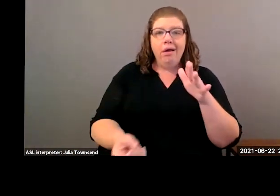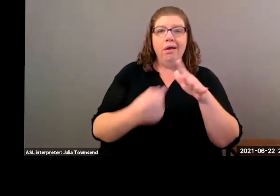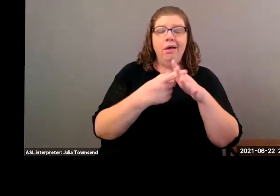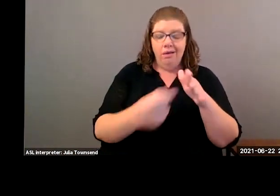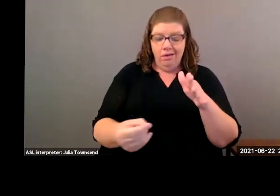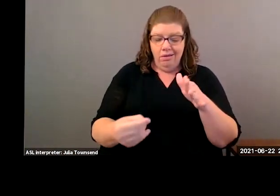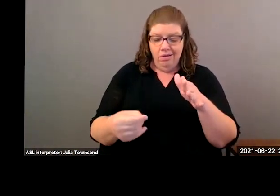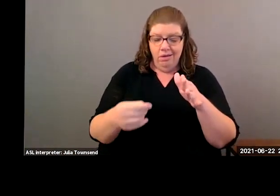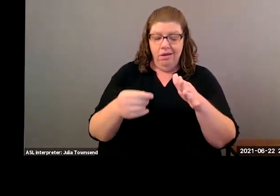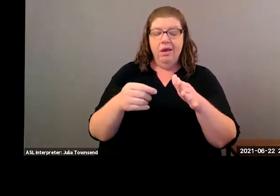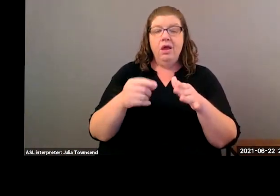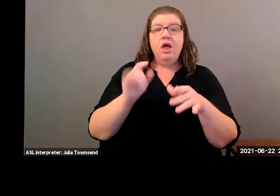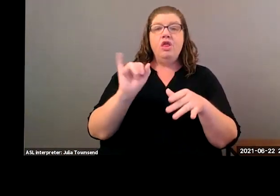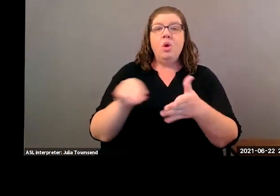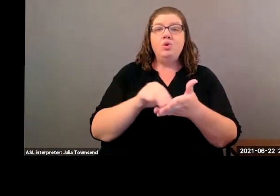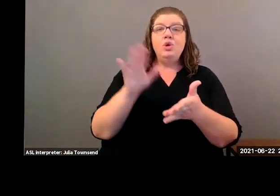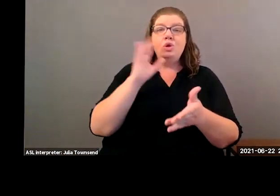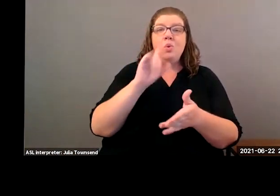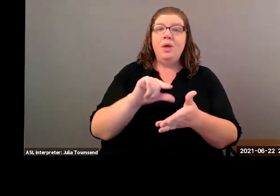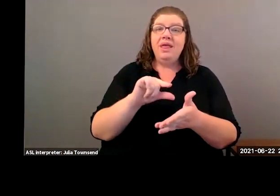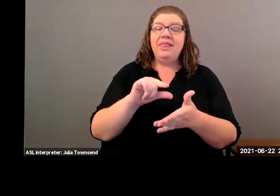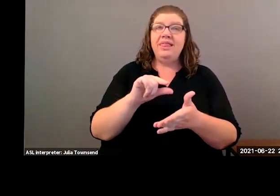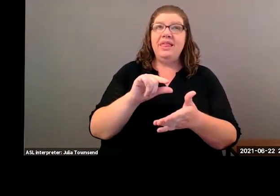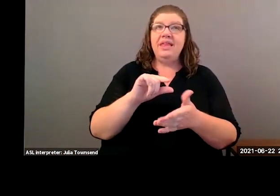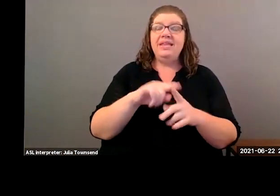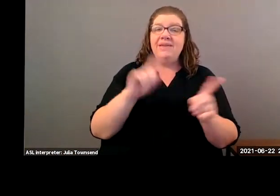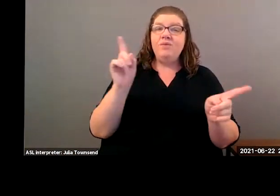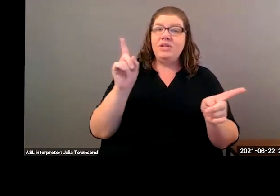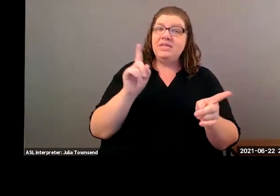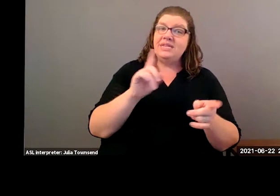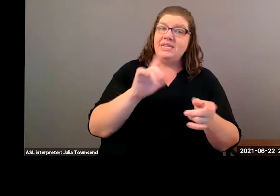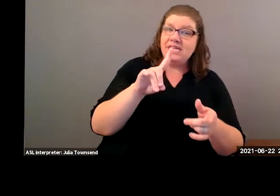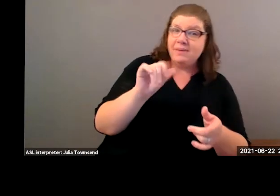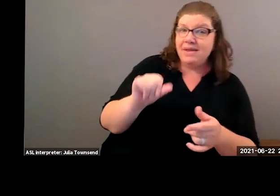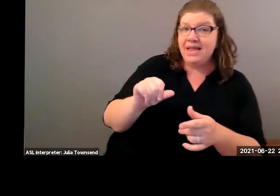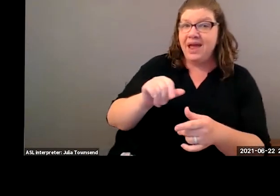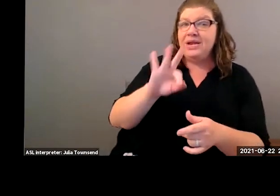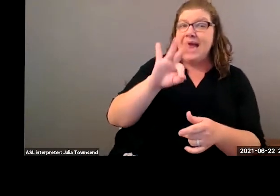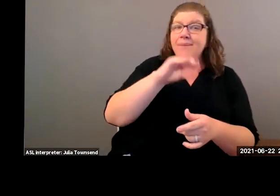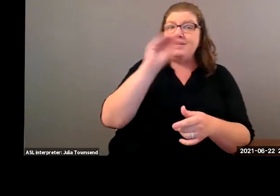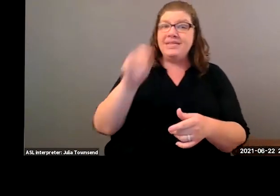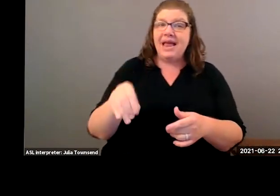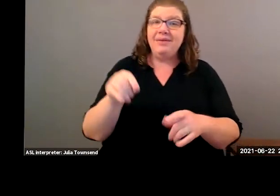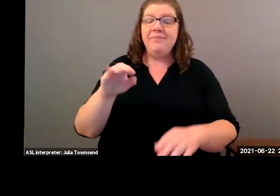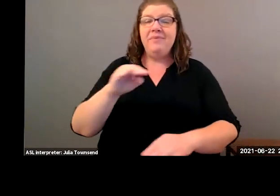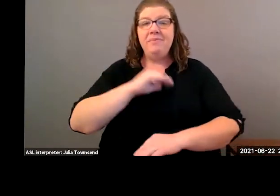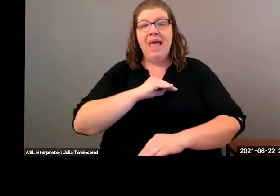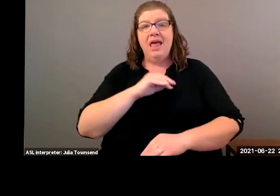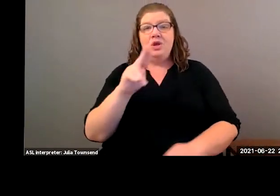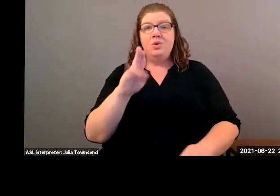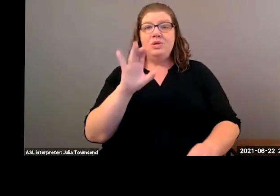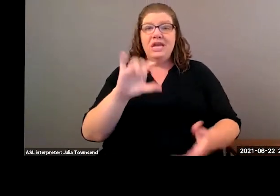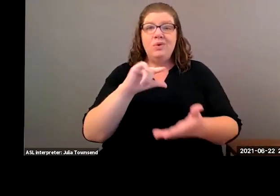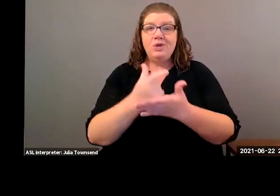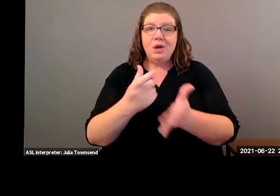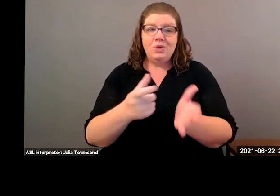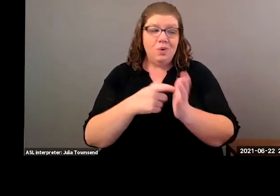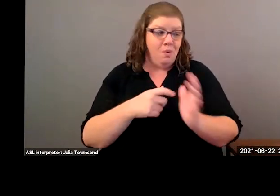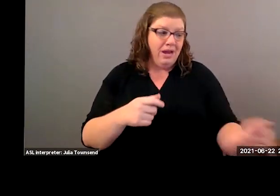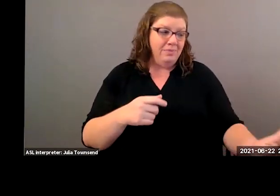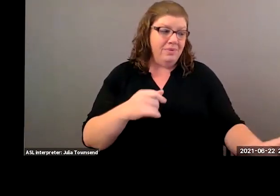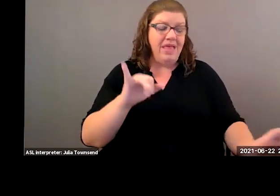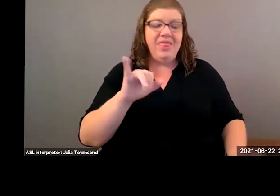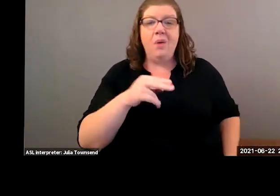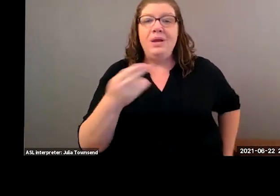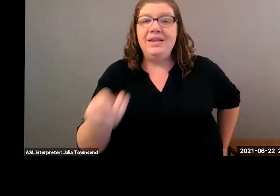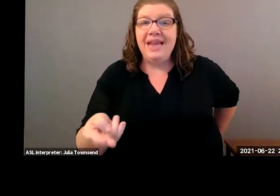9% of them met the UC graduation requirements. And that actually went down from 11% the year before. So I just want